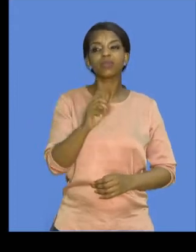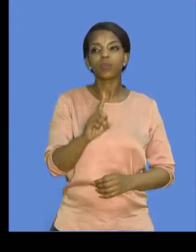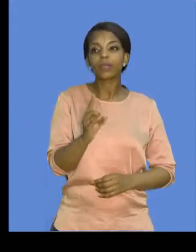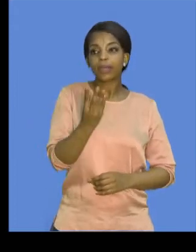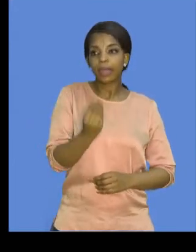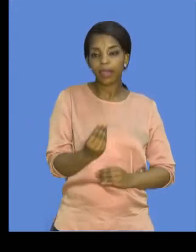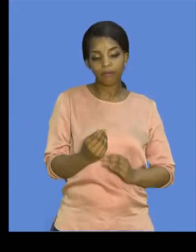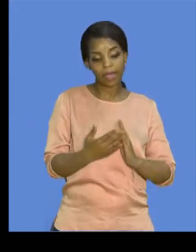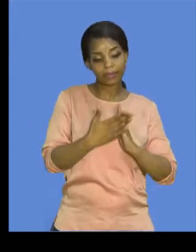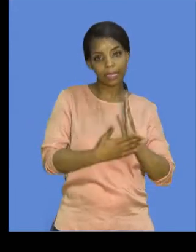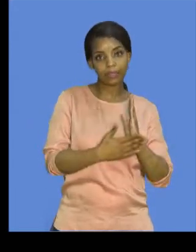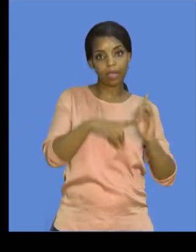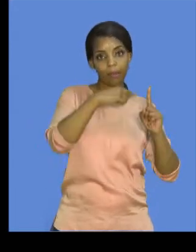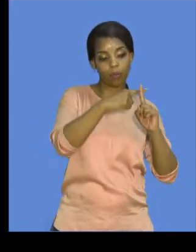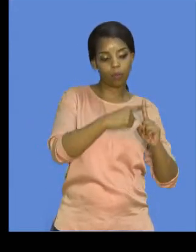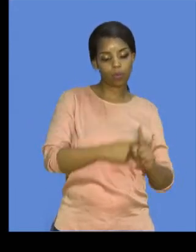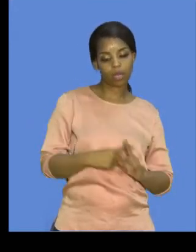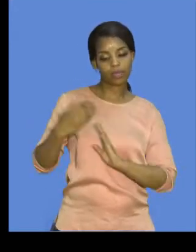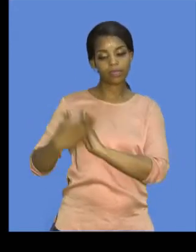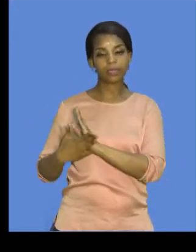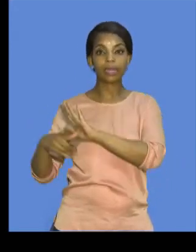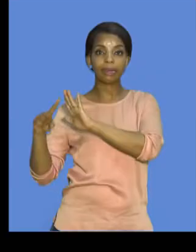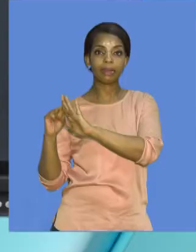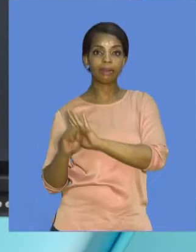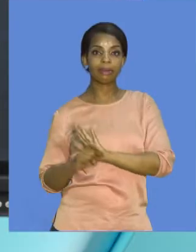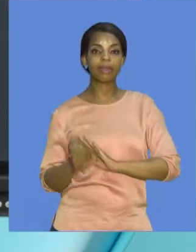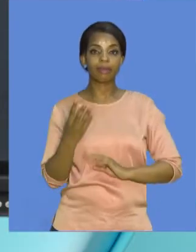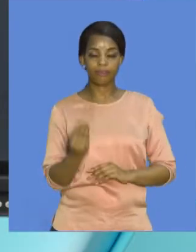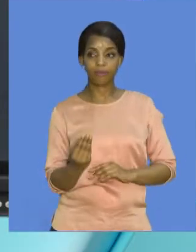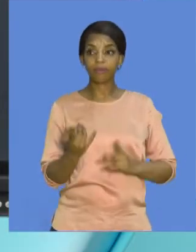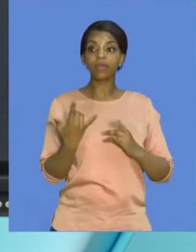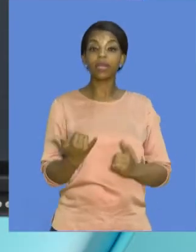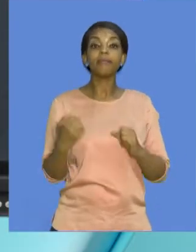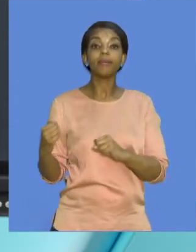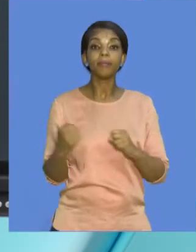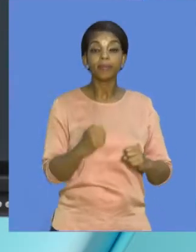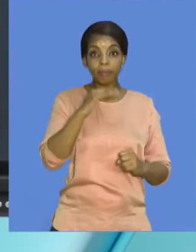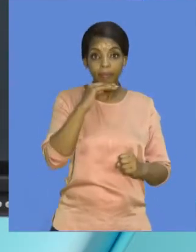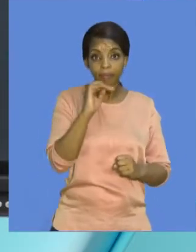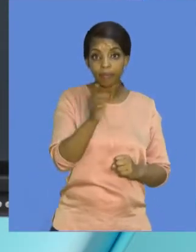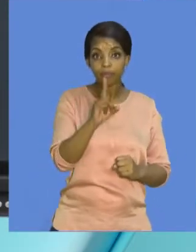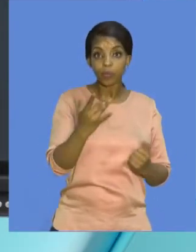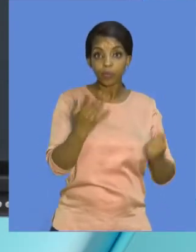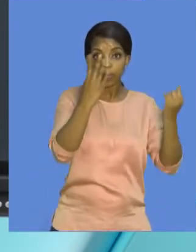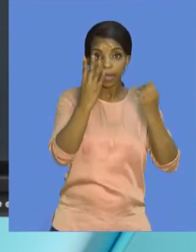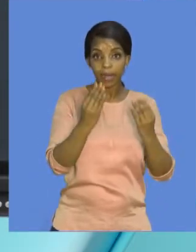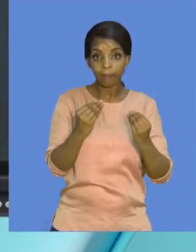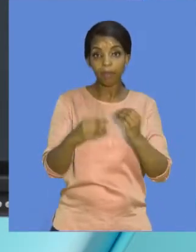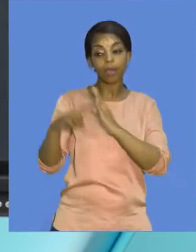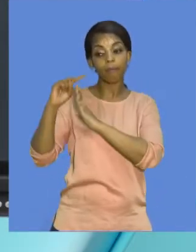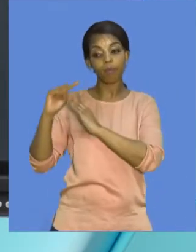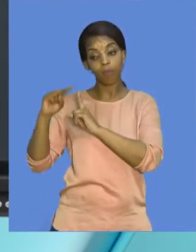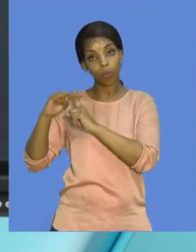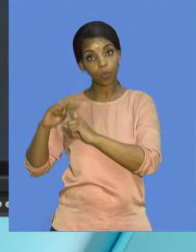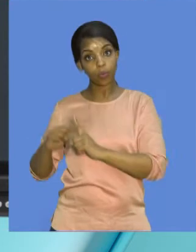more negative. Now, still, in essence, we still maintain that the number of positive as well as negative charges is still